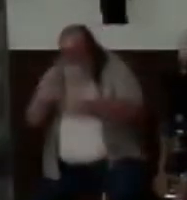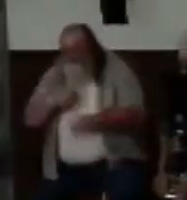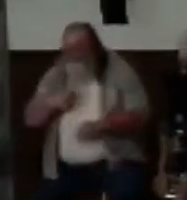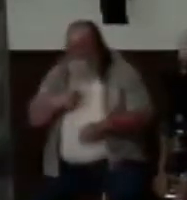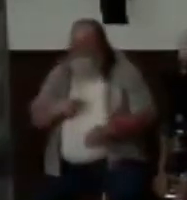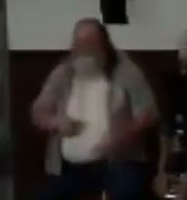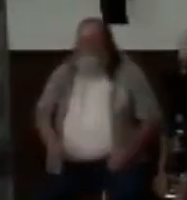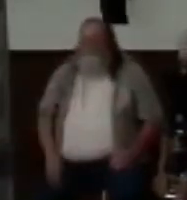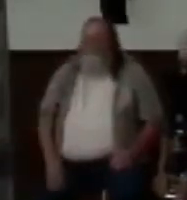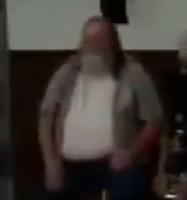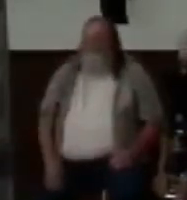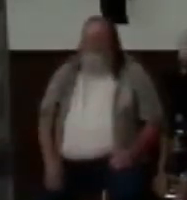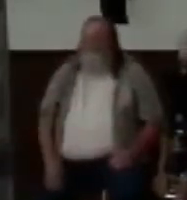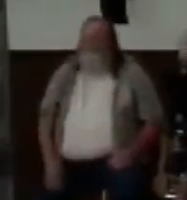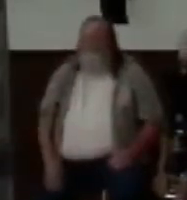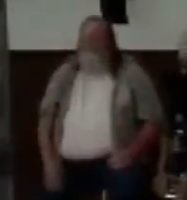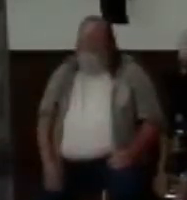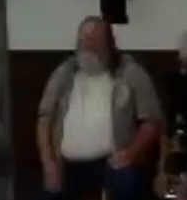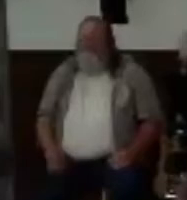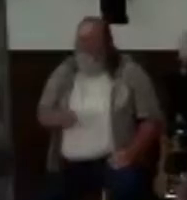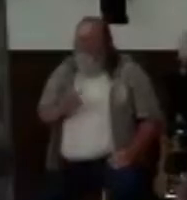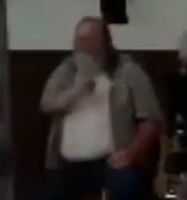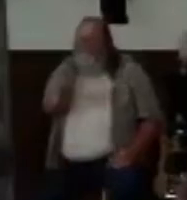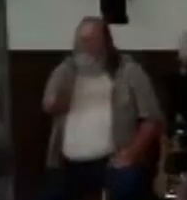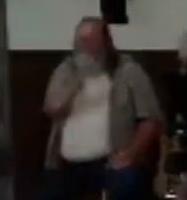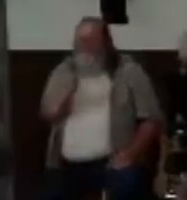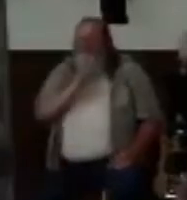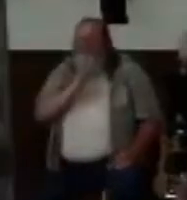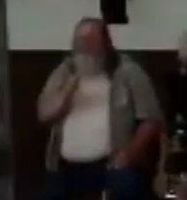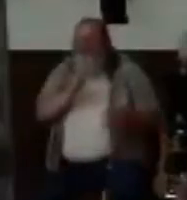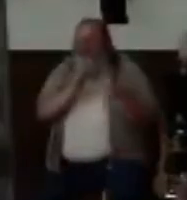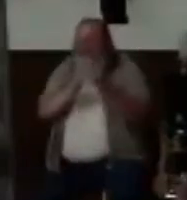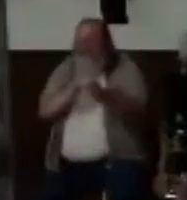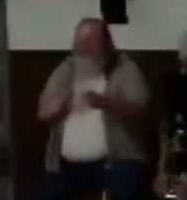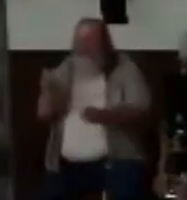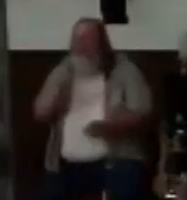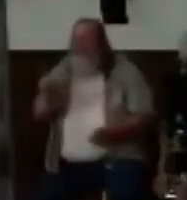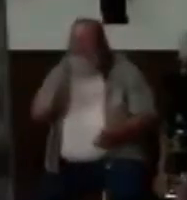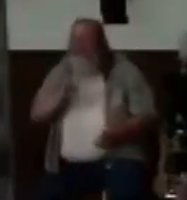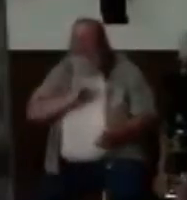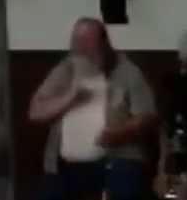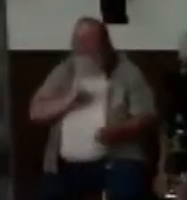you cannot go where I am going. Verse 37.